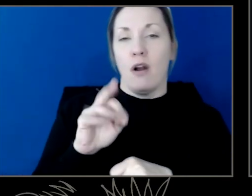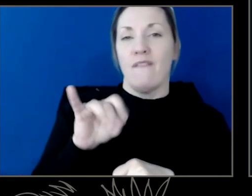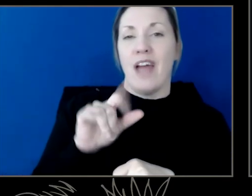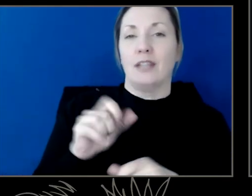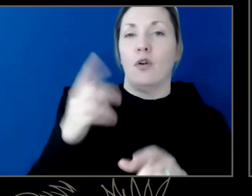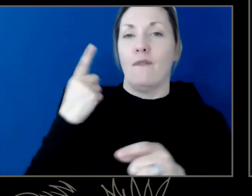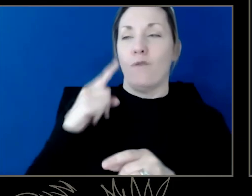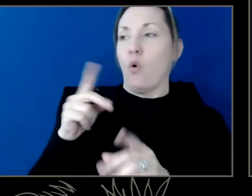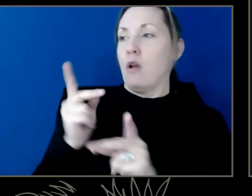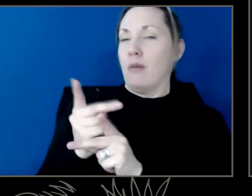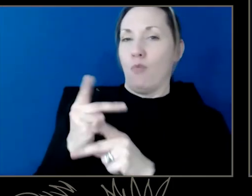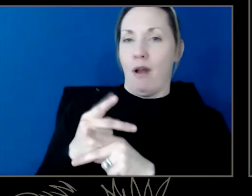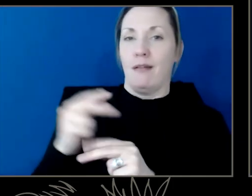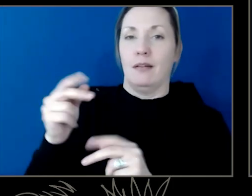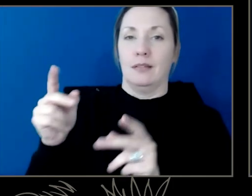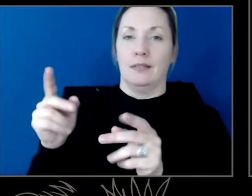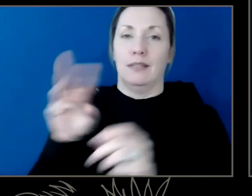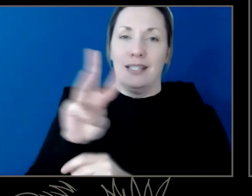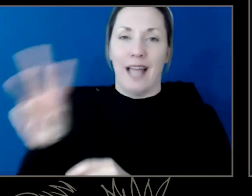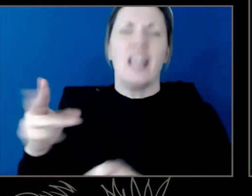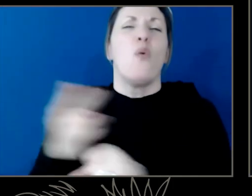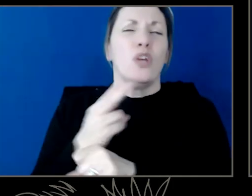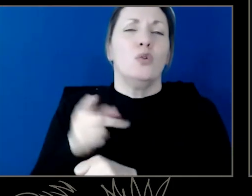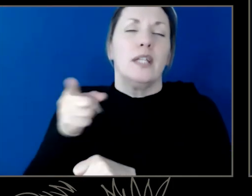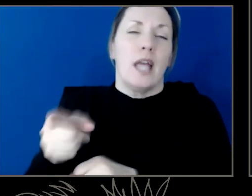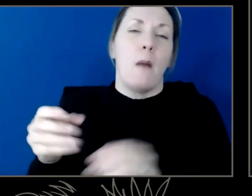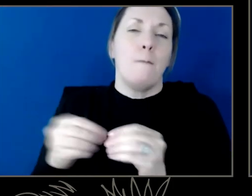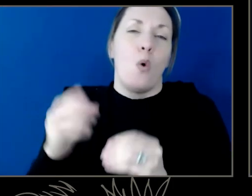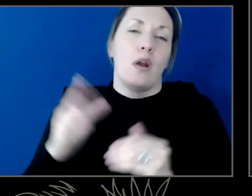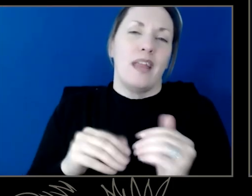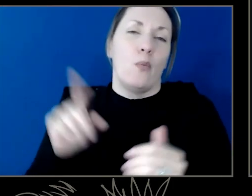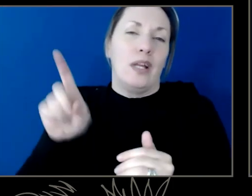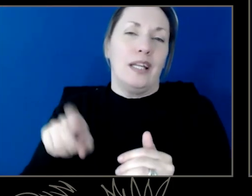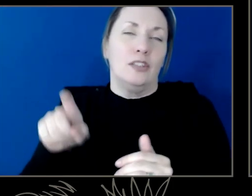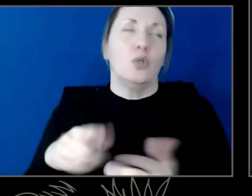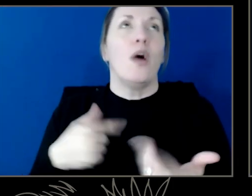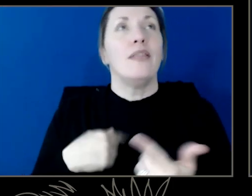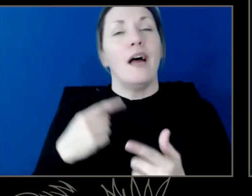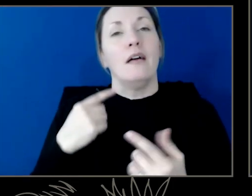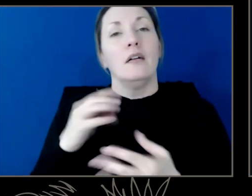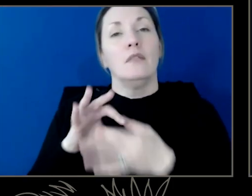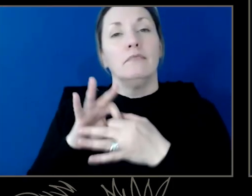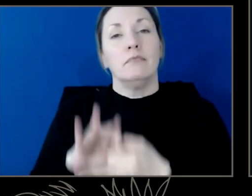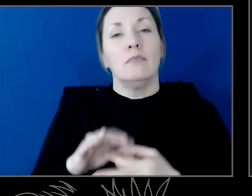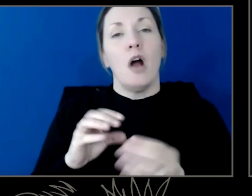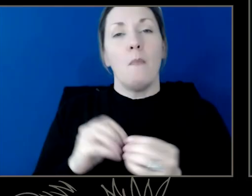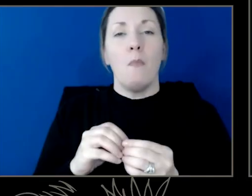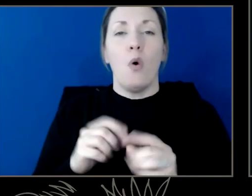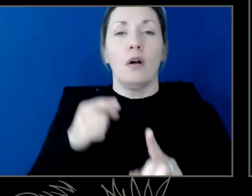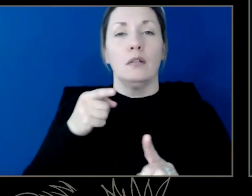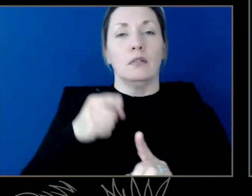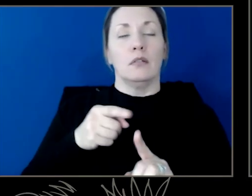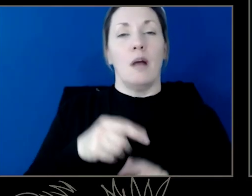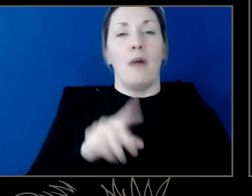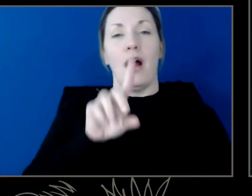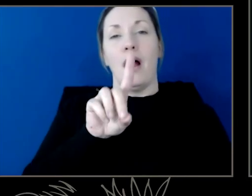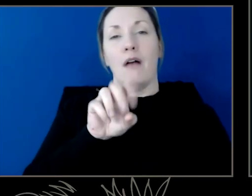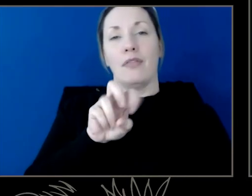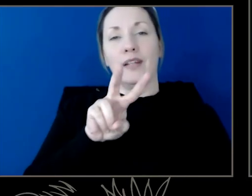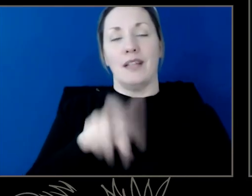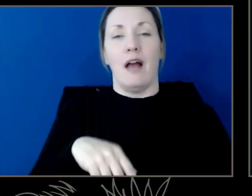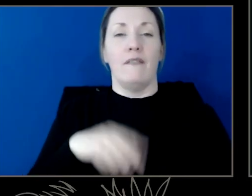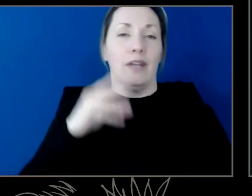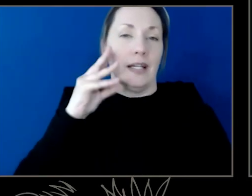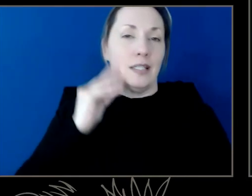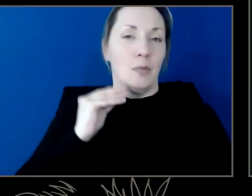need to. And then thinking maybe a little bit more about the dev experience that we want to have here. Right now, the